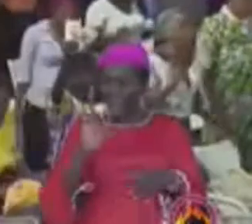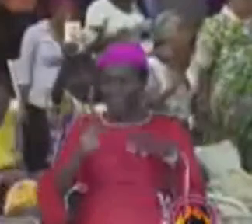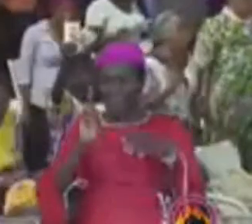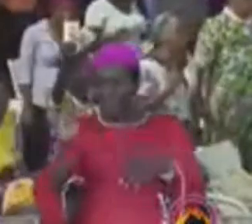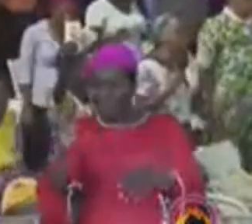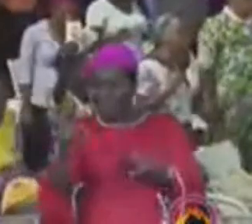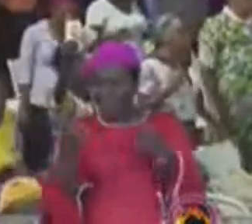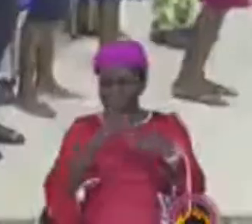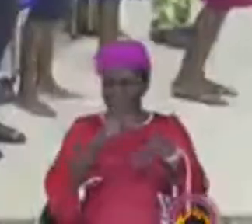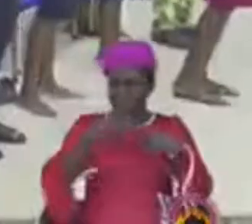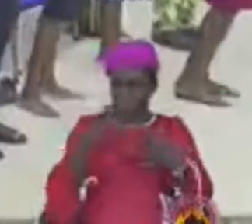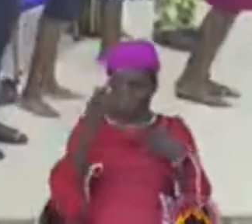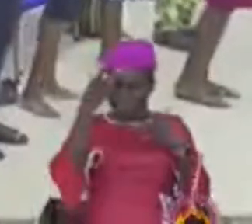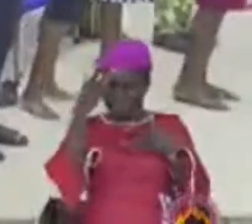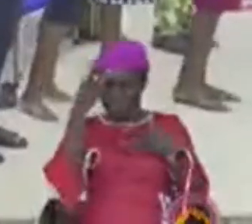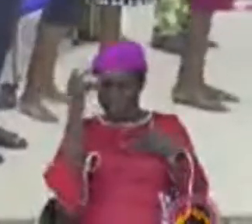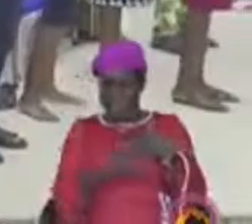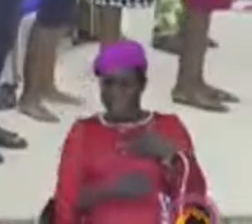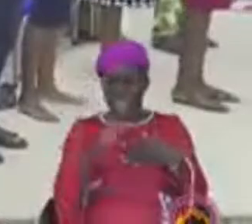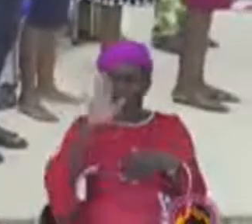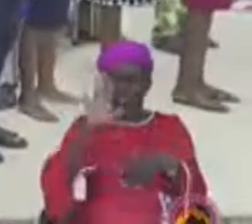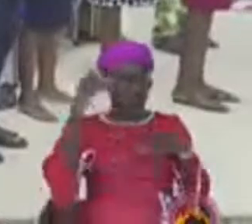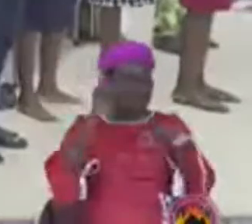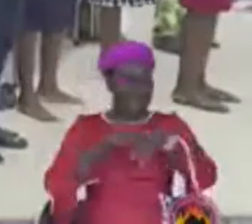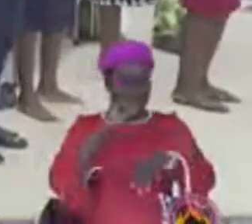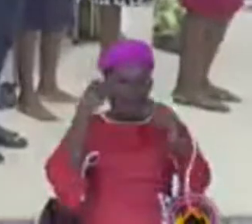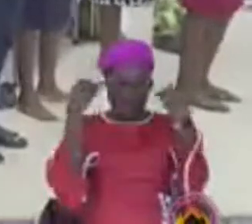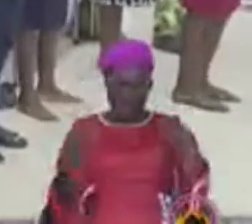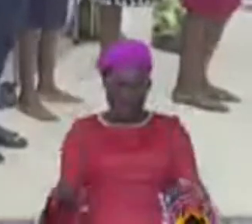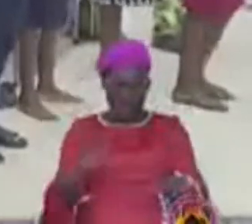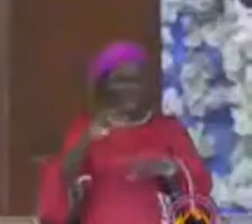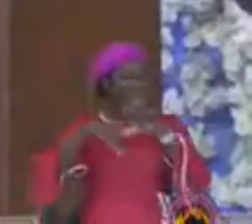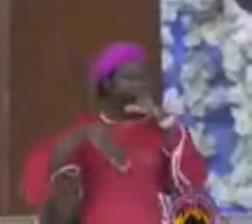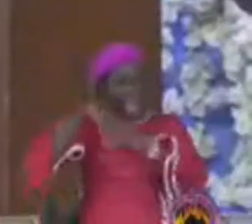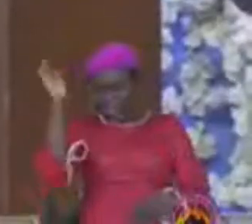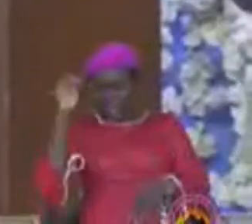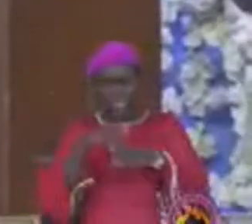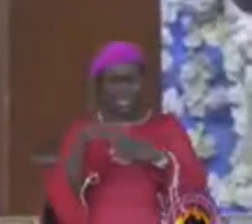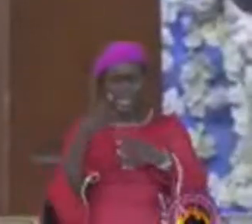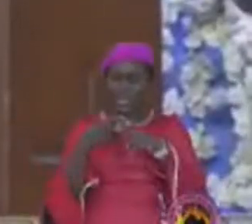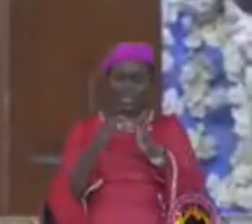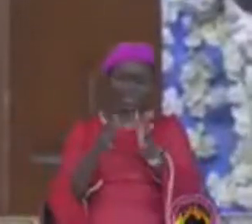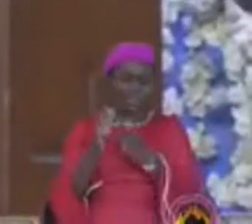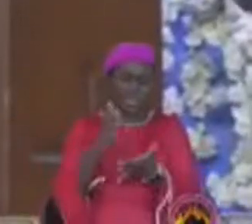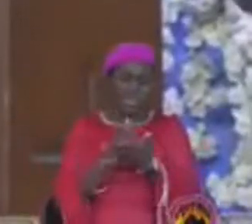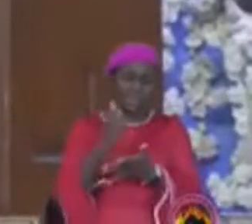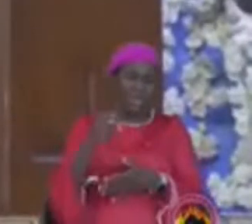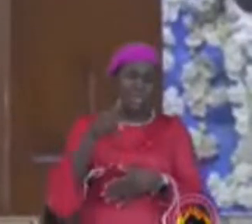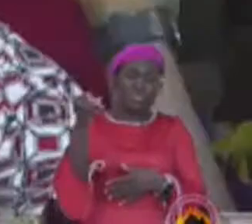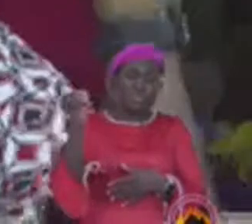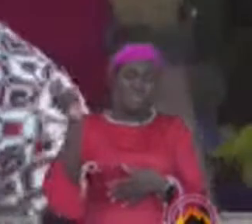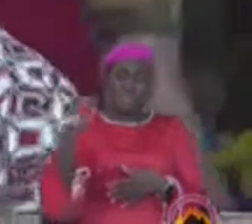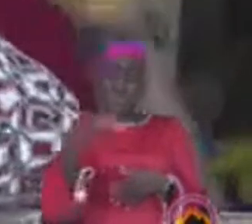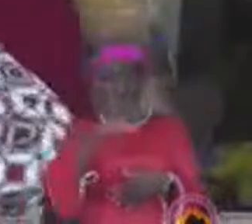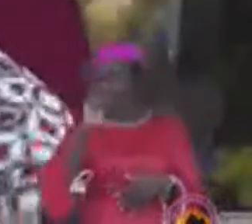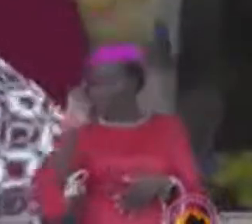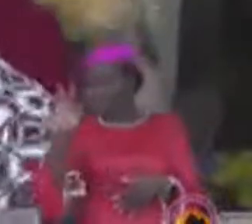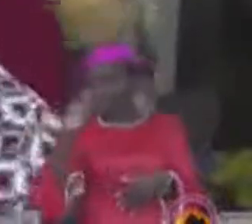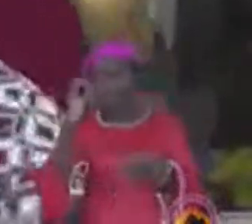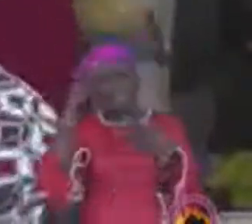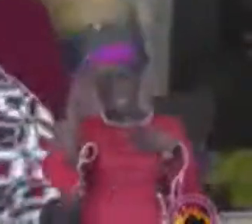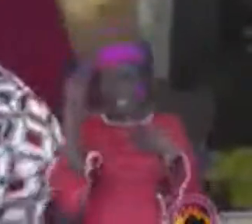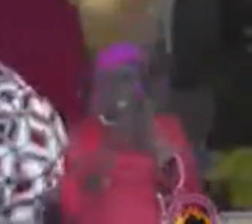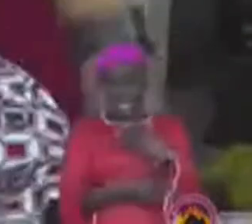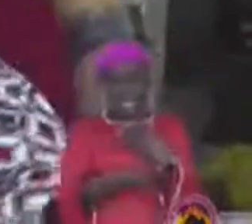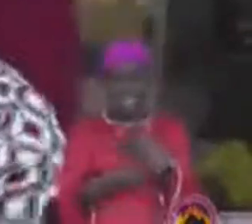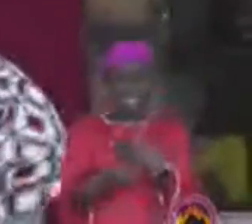up. Get out in the name of Jesus. You on and off sickness. Your time is up. Get out in the name of Jesus. You on and off